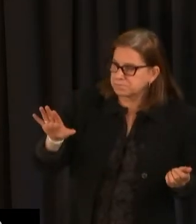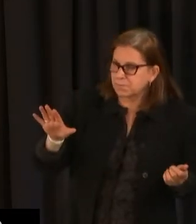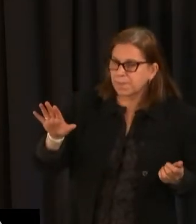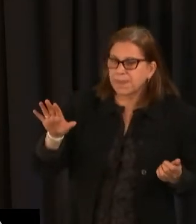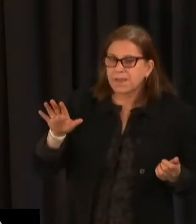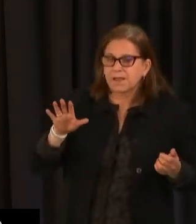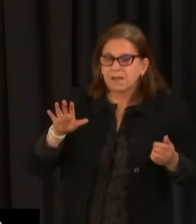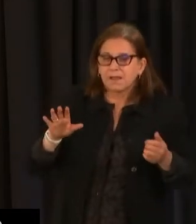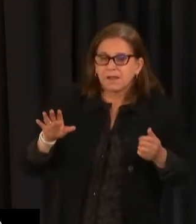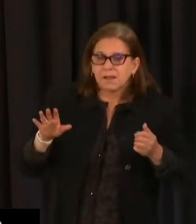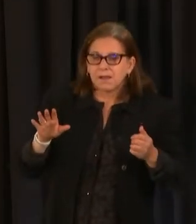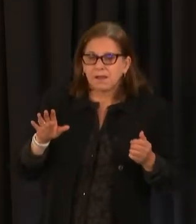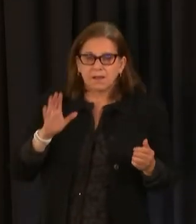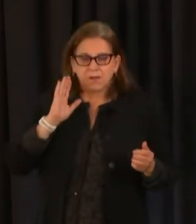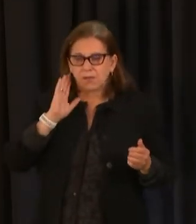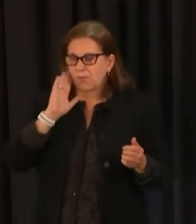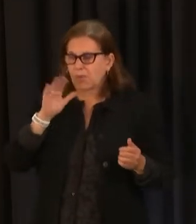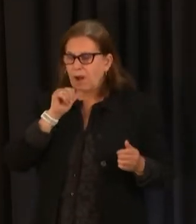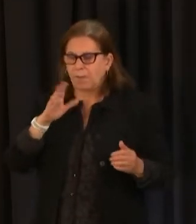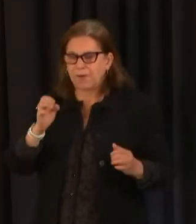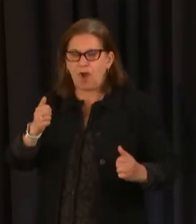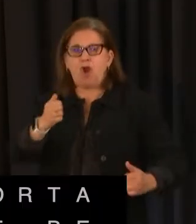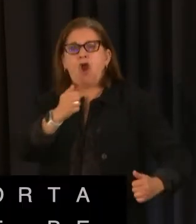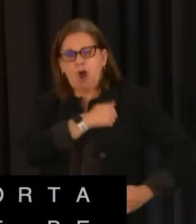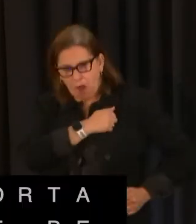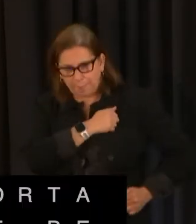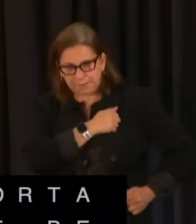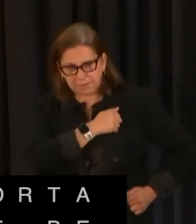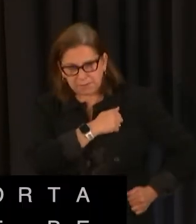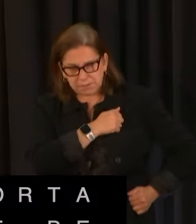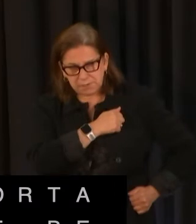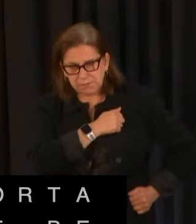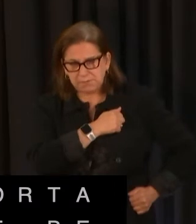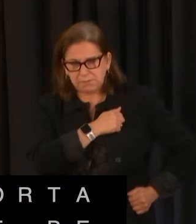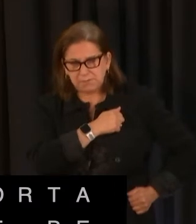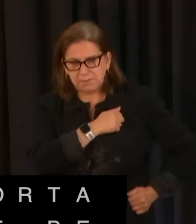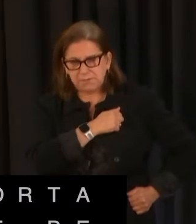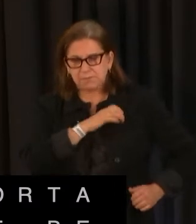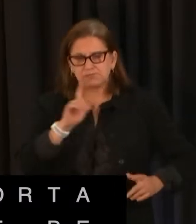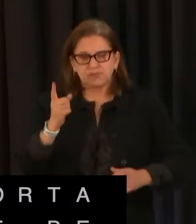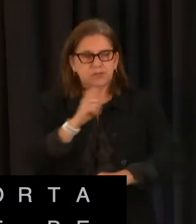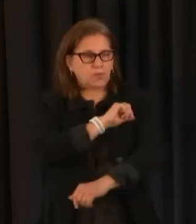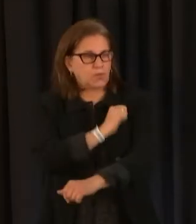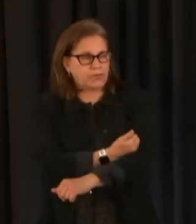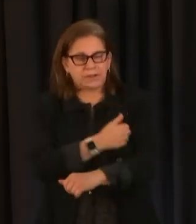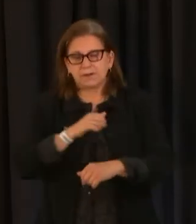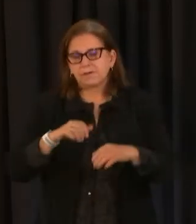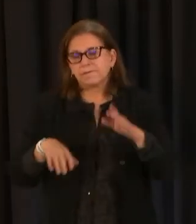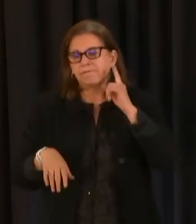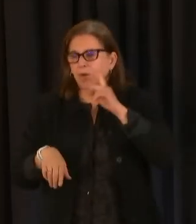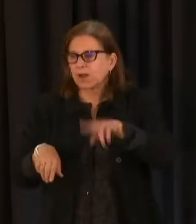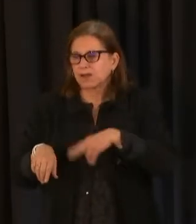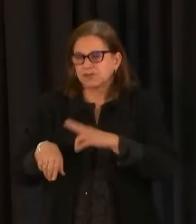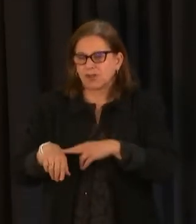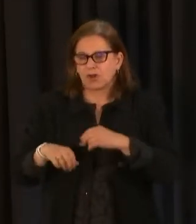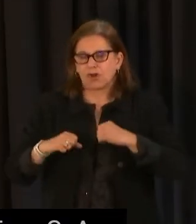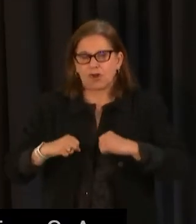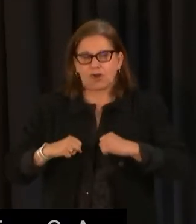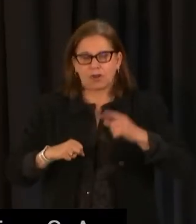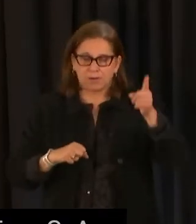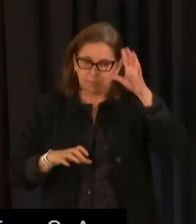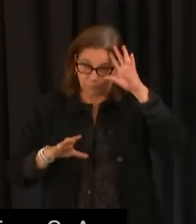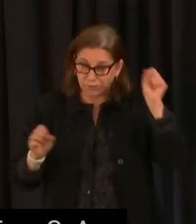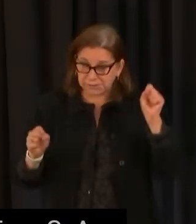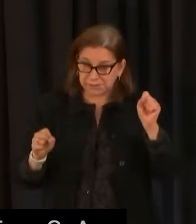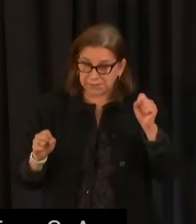will not be armed. The only authority that can arm the National Guard is the president. And so